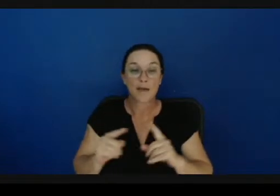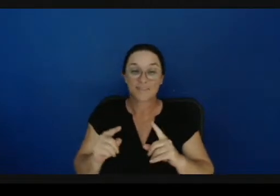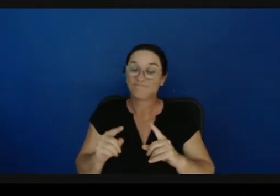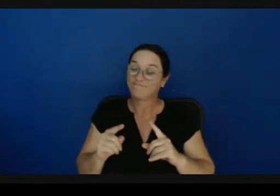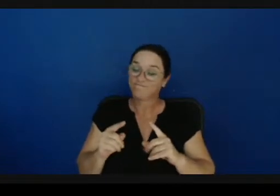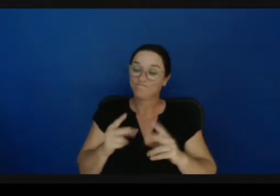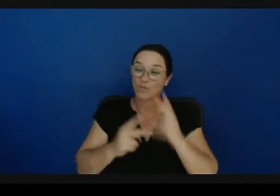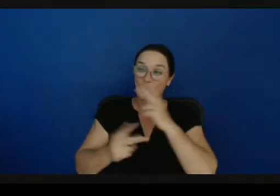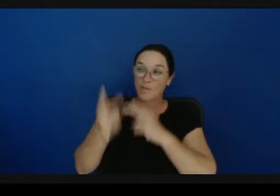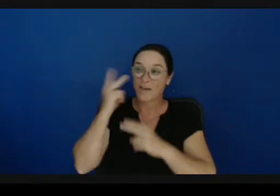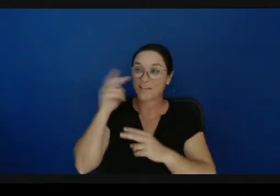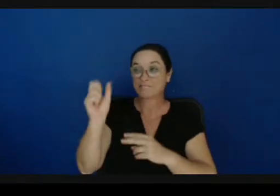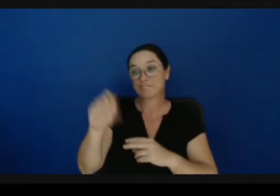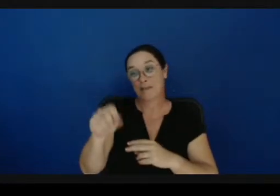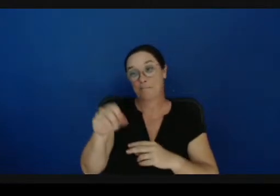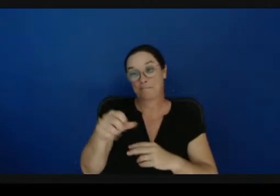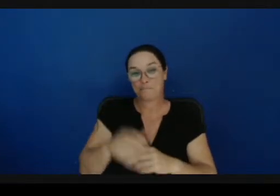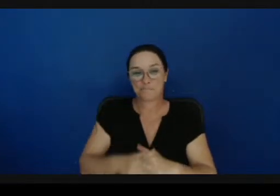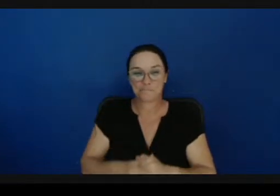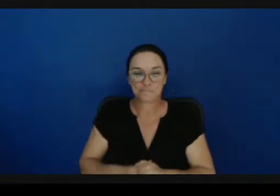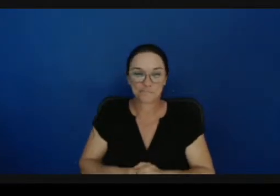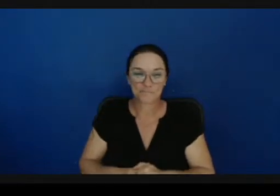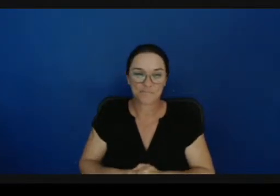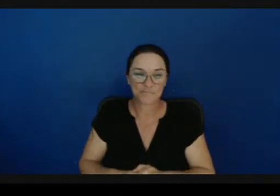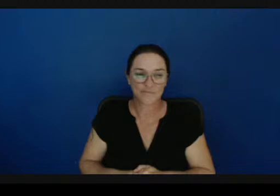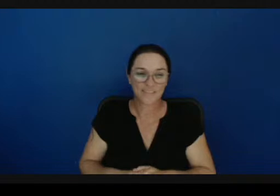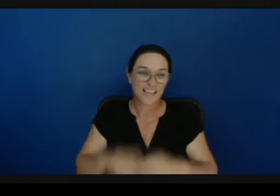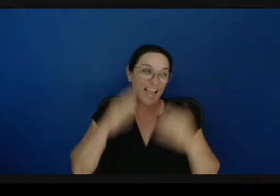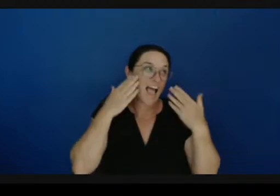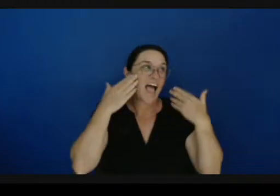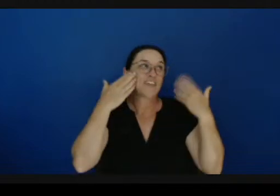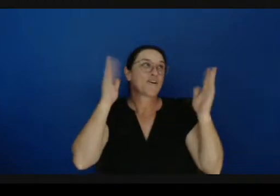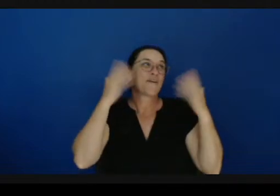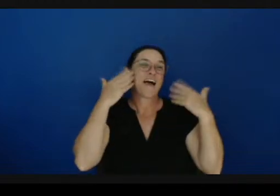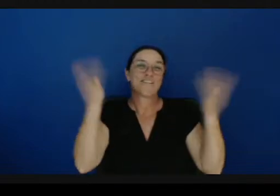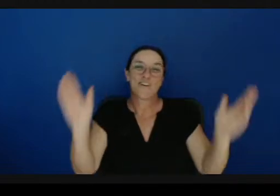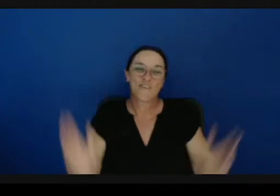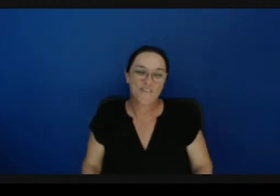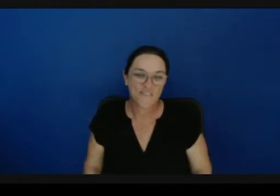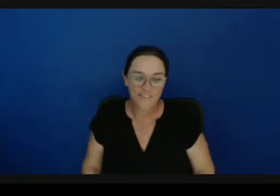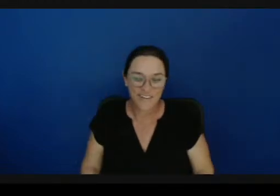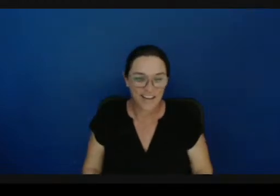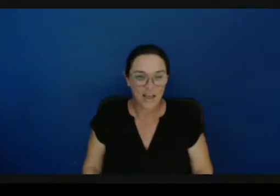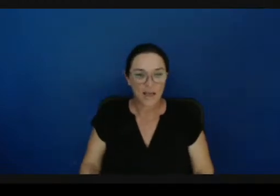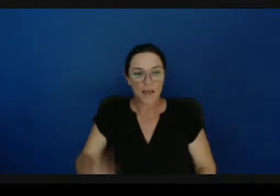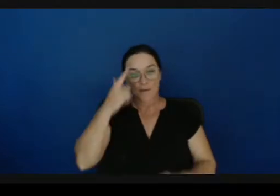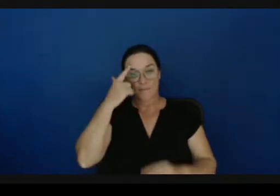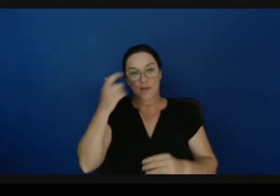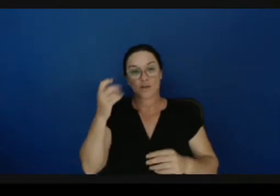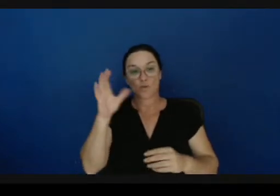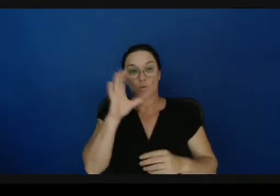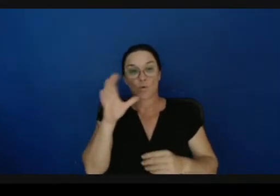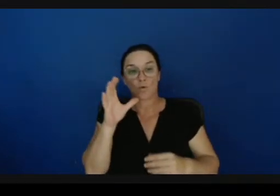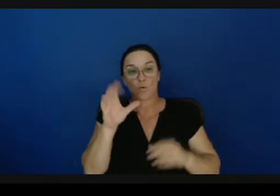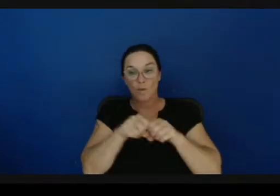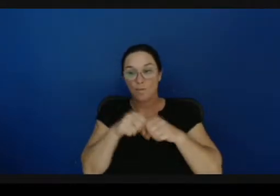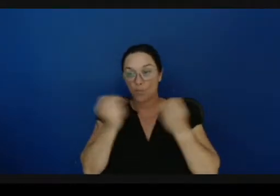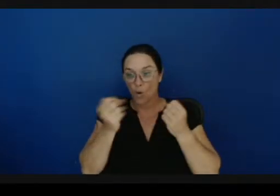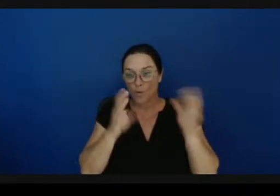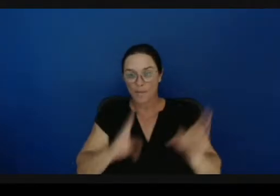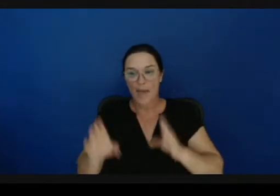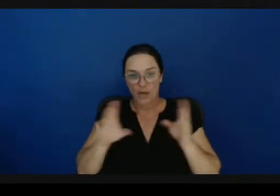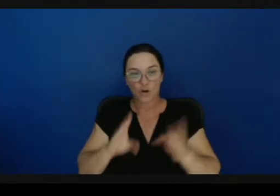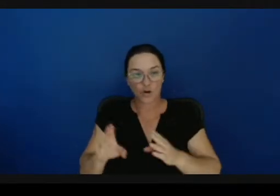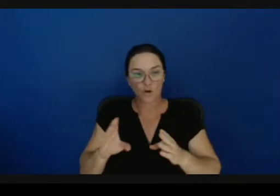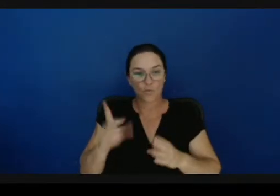one. Like that was I don't the know. quake. I don't know. I still don't think it's the one, because we broke the So- pattern. Is why we broke the pattern, Right. because we thought about